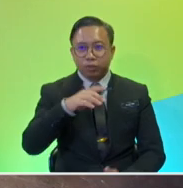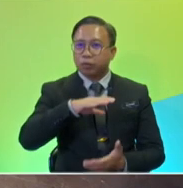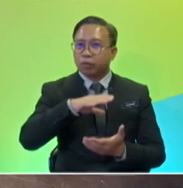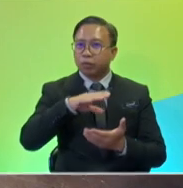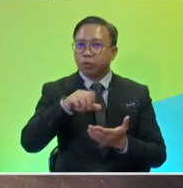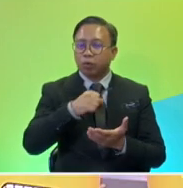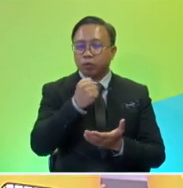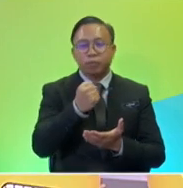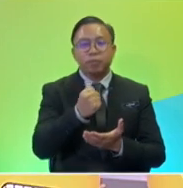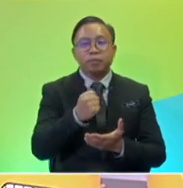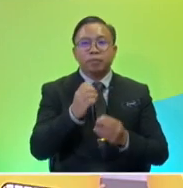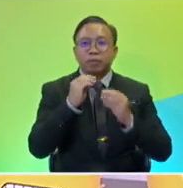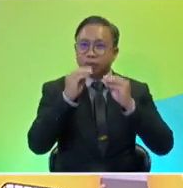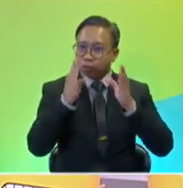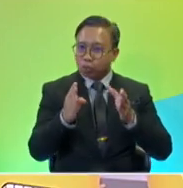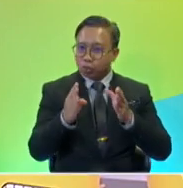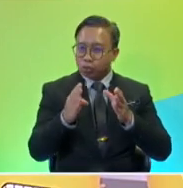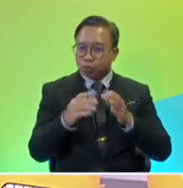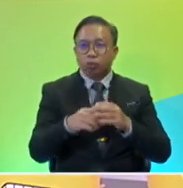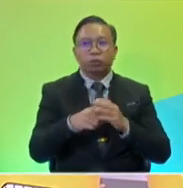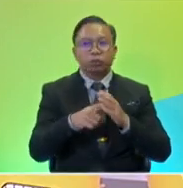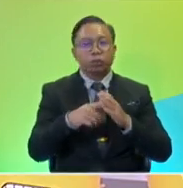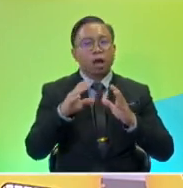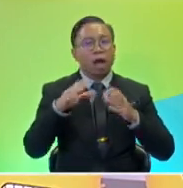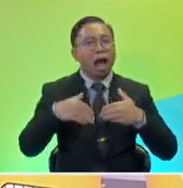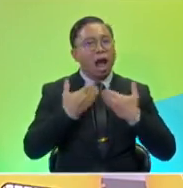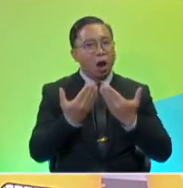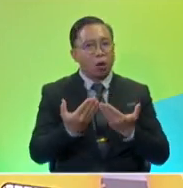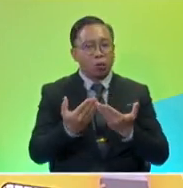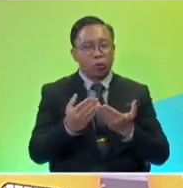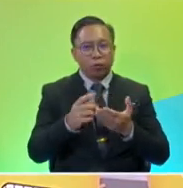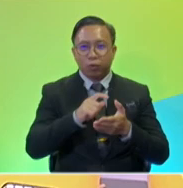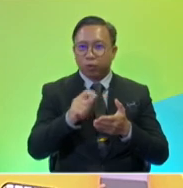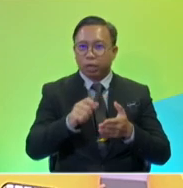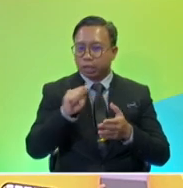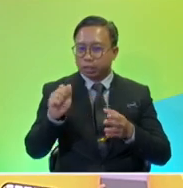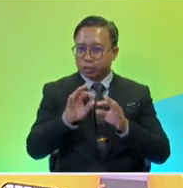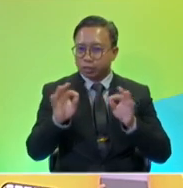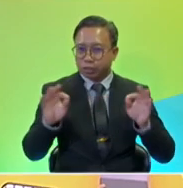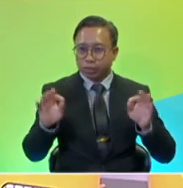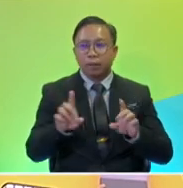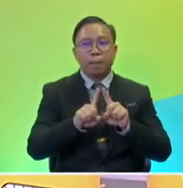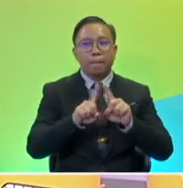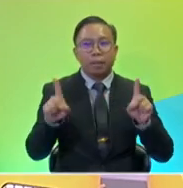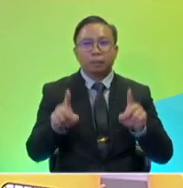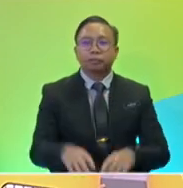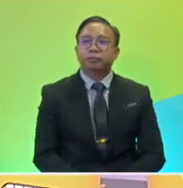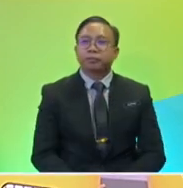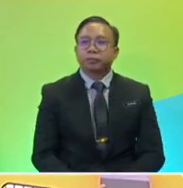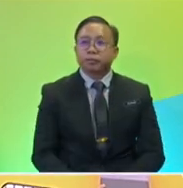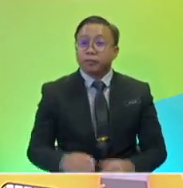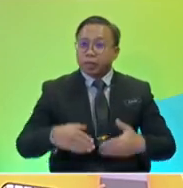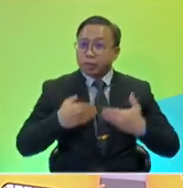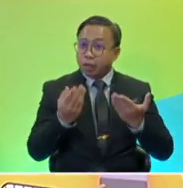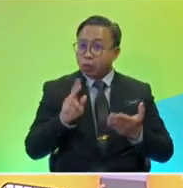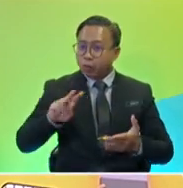on what teacher is showing as well over there, how we can write a sentence with the word but. So how did the pupils